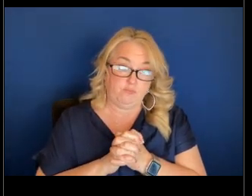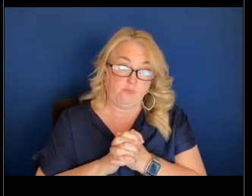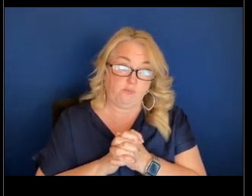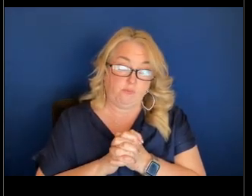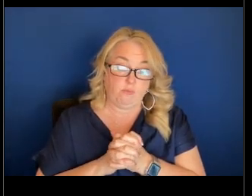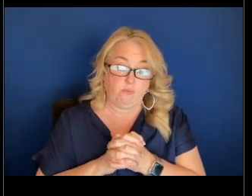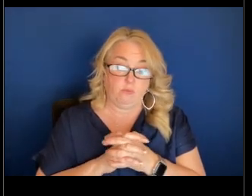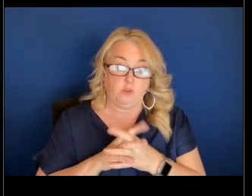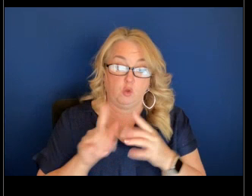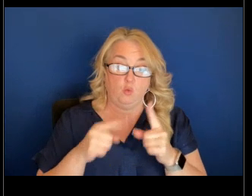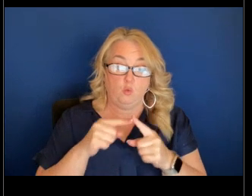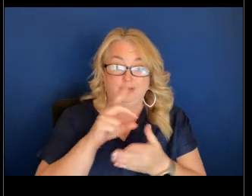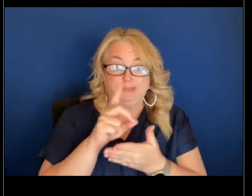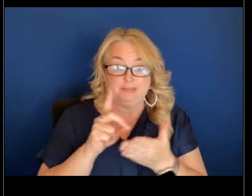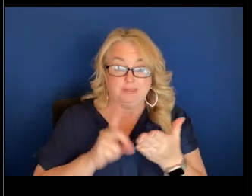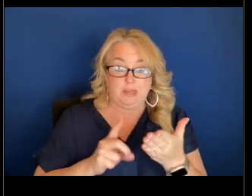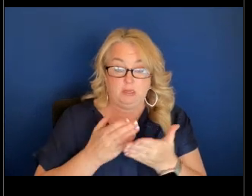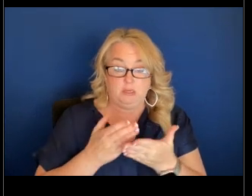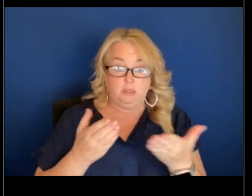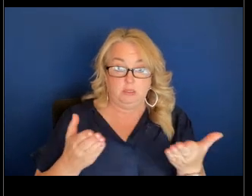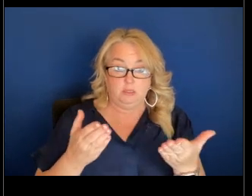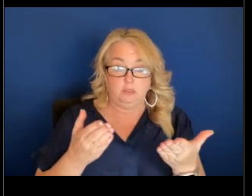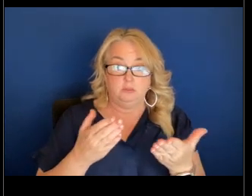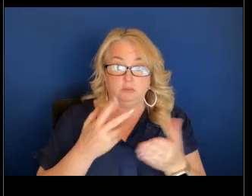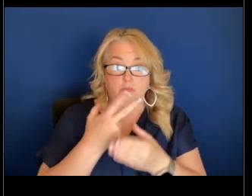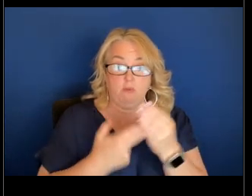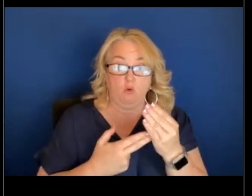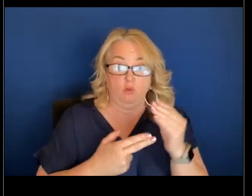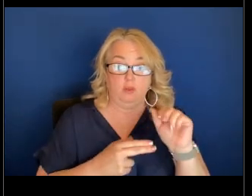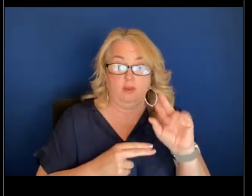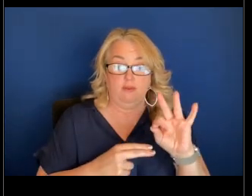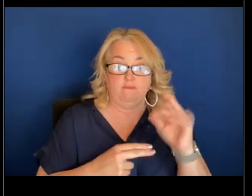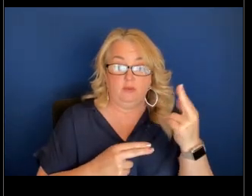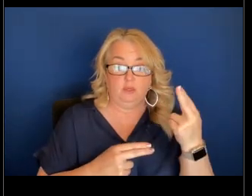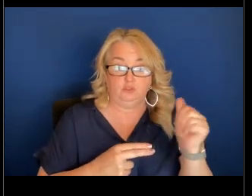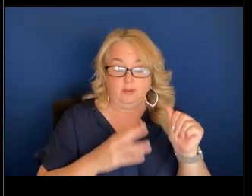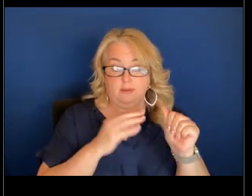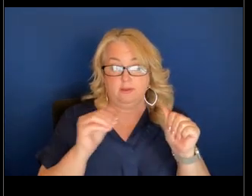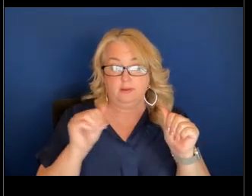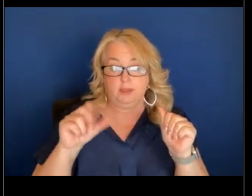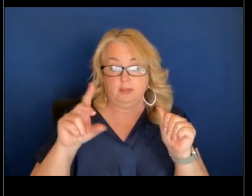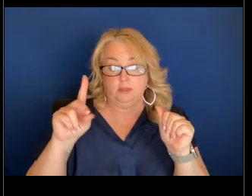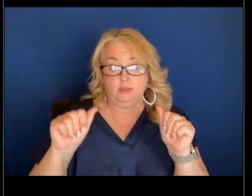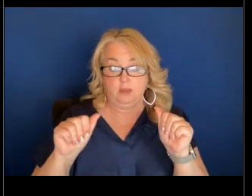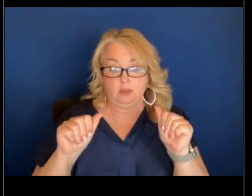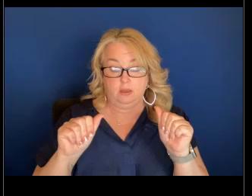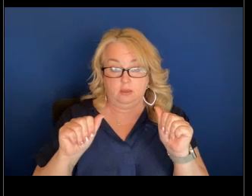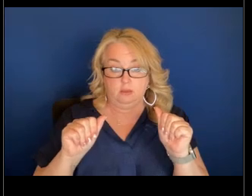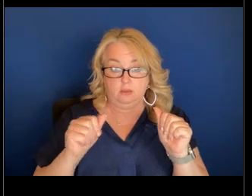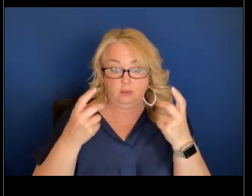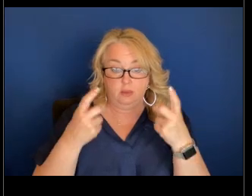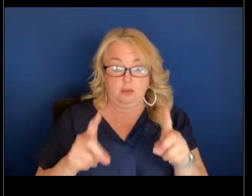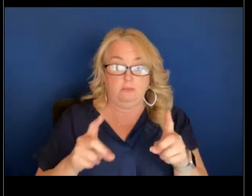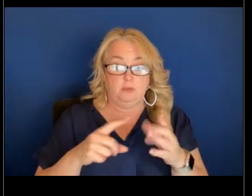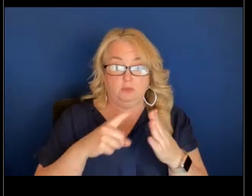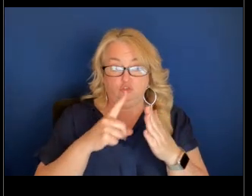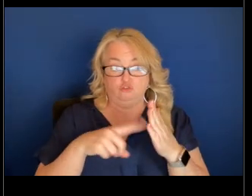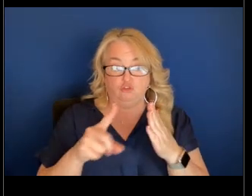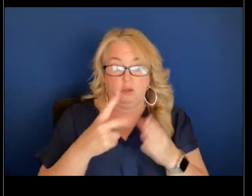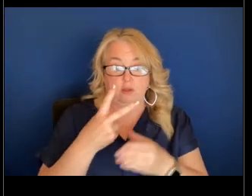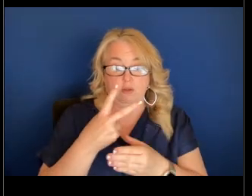When designing a feature to which both the FHA and ADA apply, check both